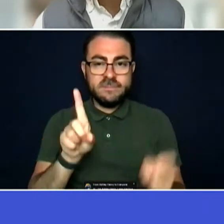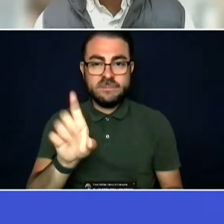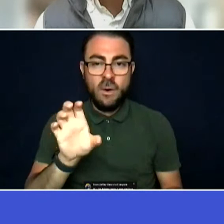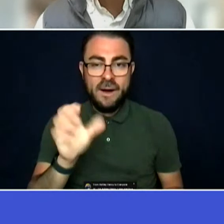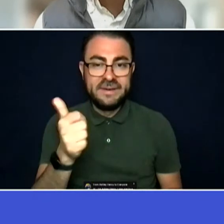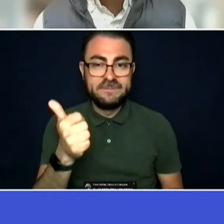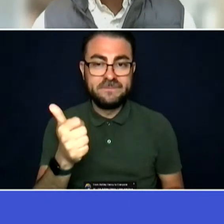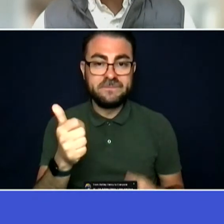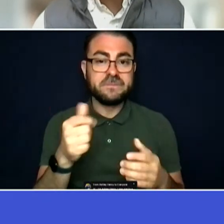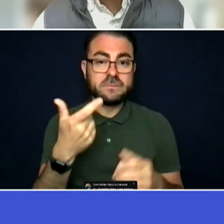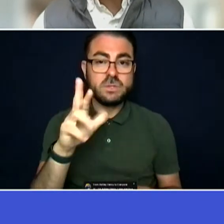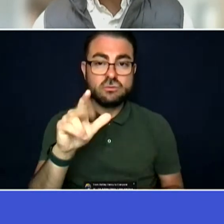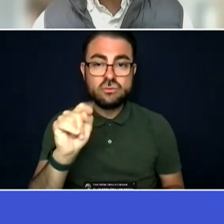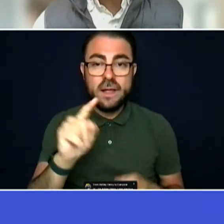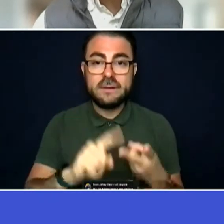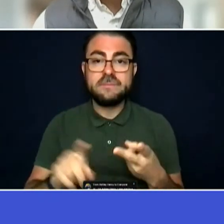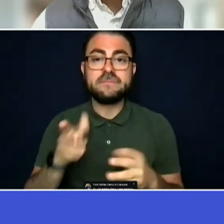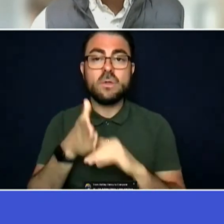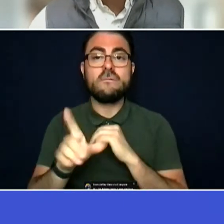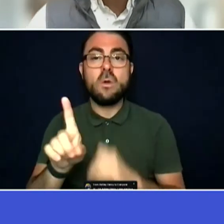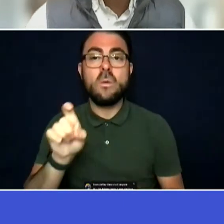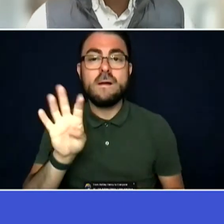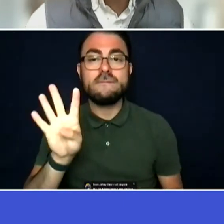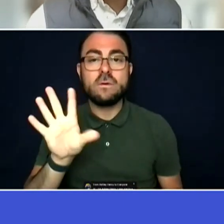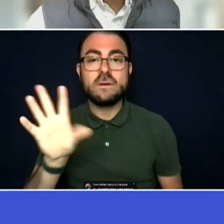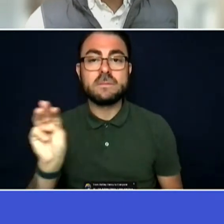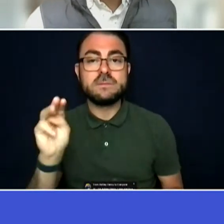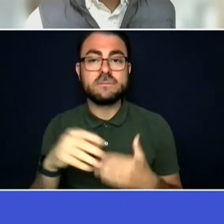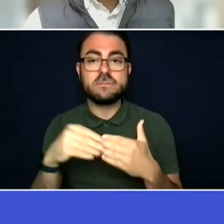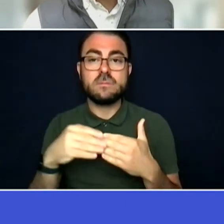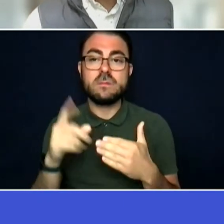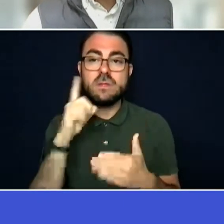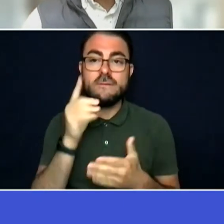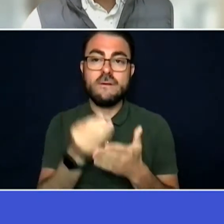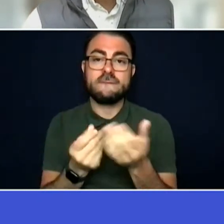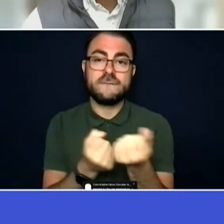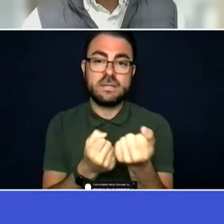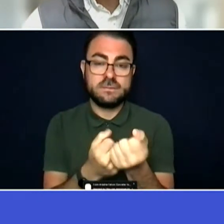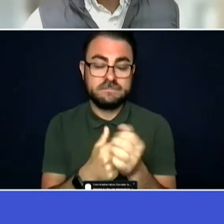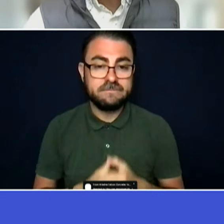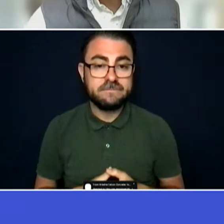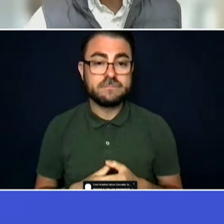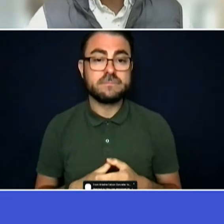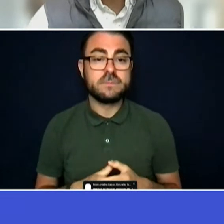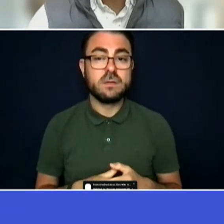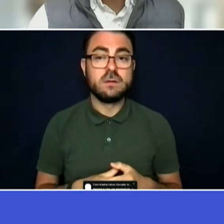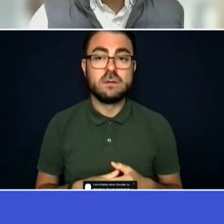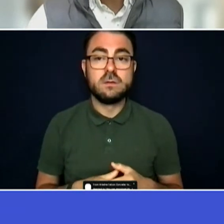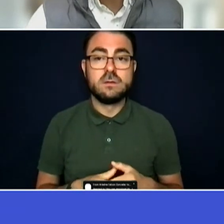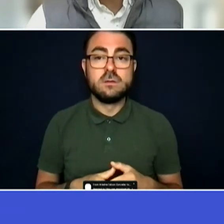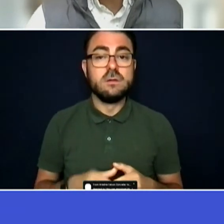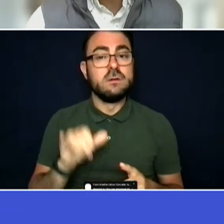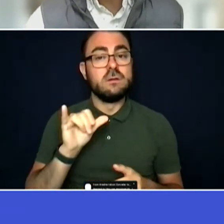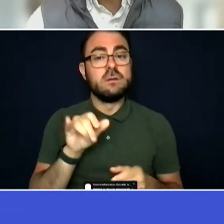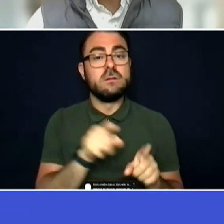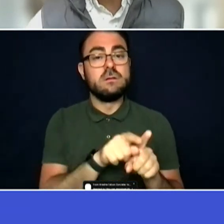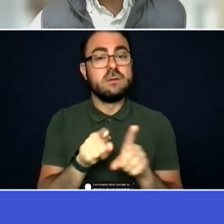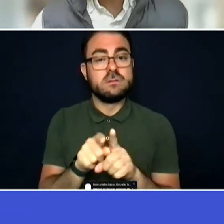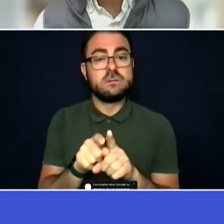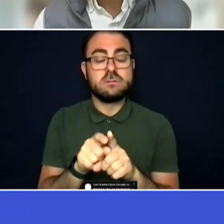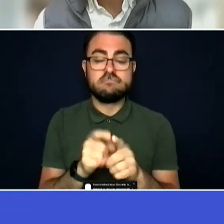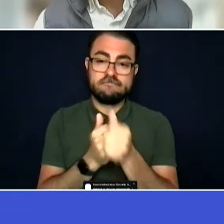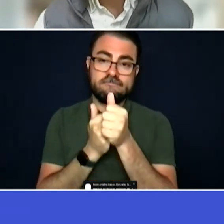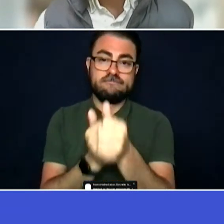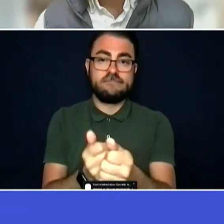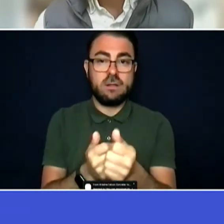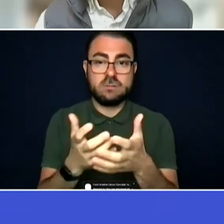million in funding. So there's a lot that's going into this draft, and it also additionally builds on a robust comment period we engaged in for the